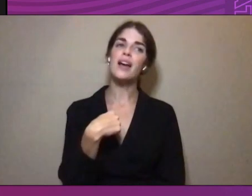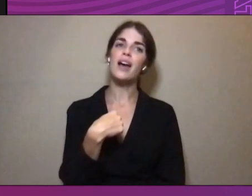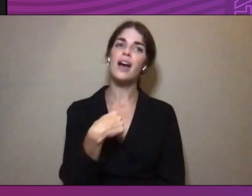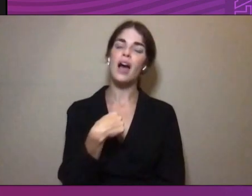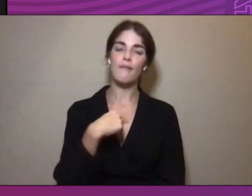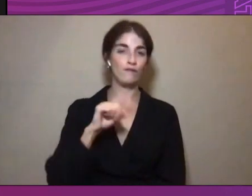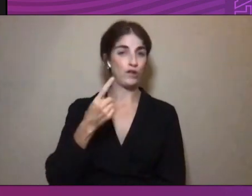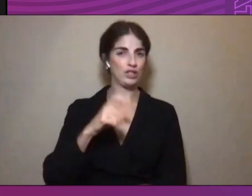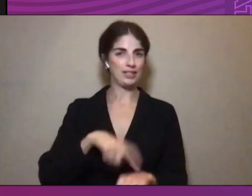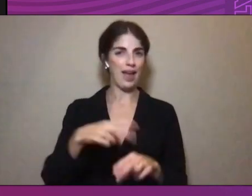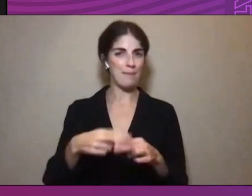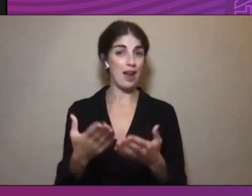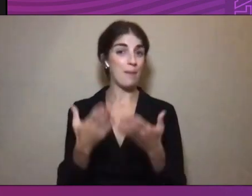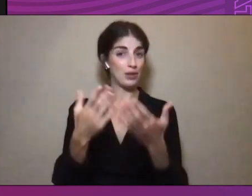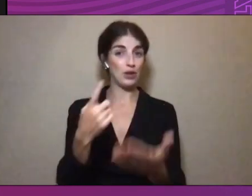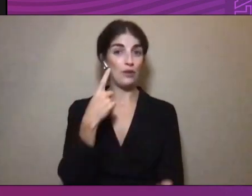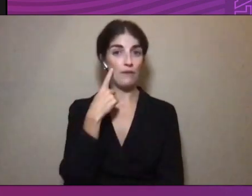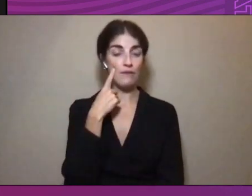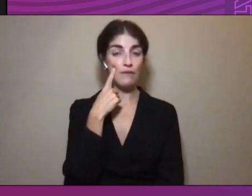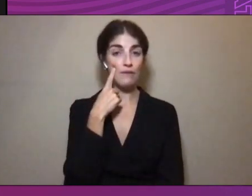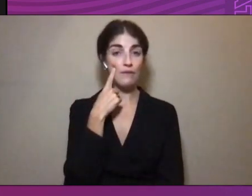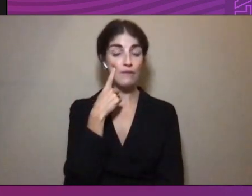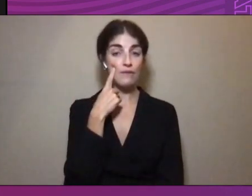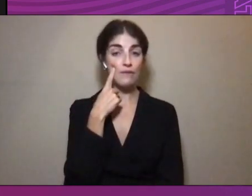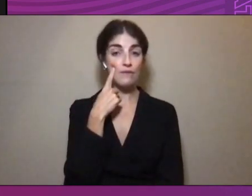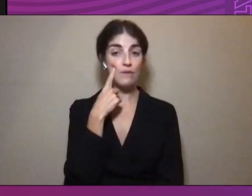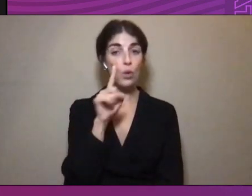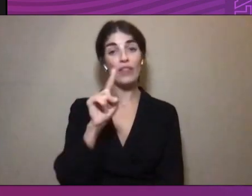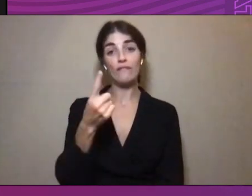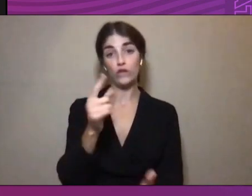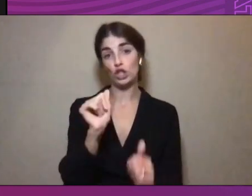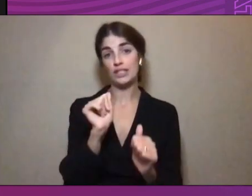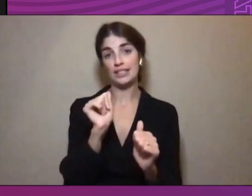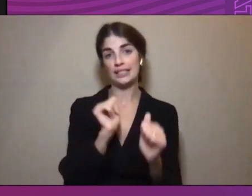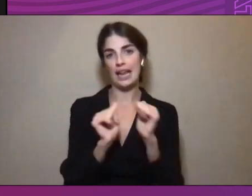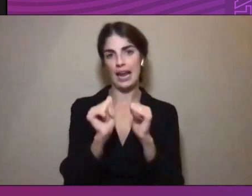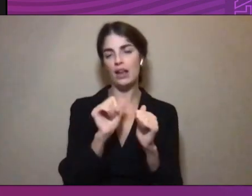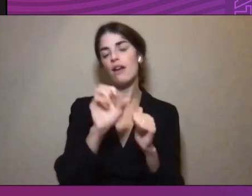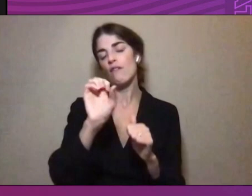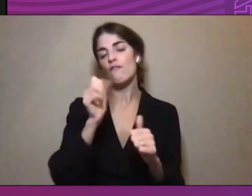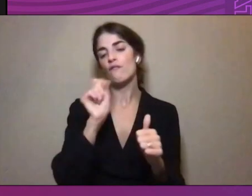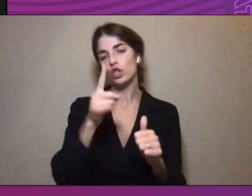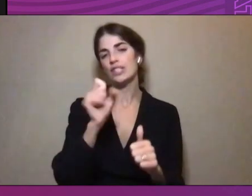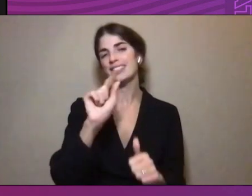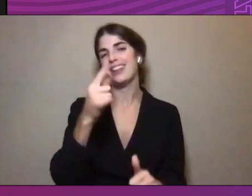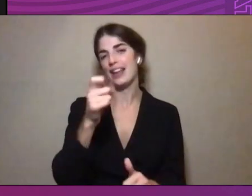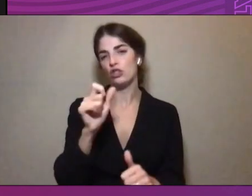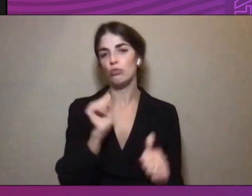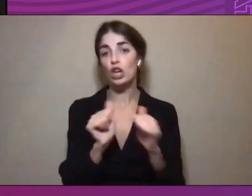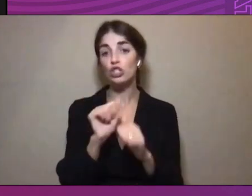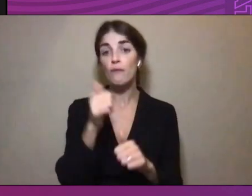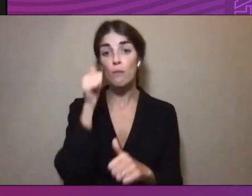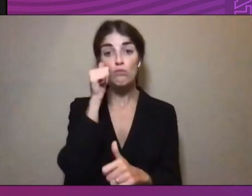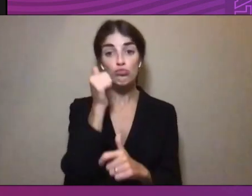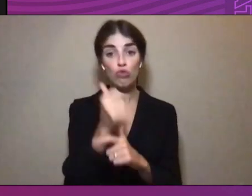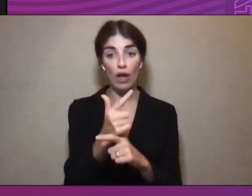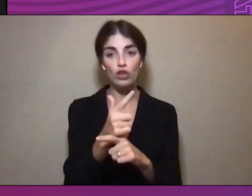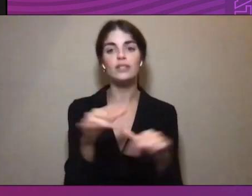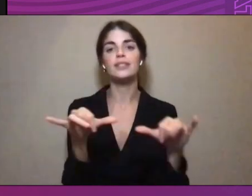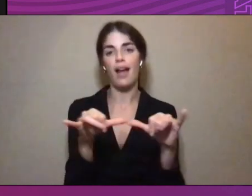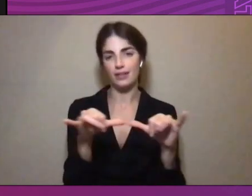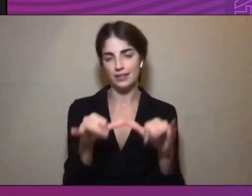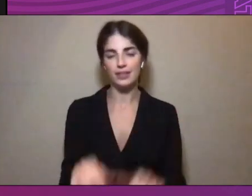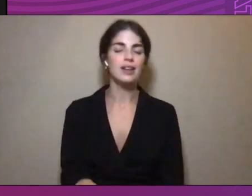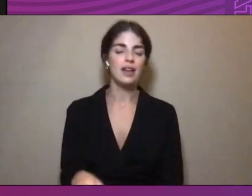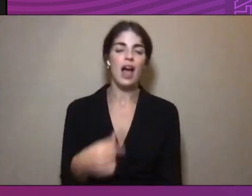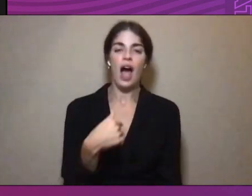nominee for First Stage production of The Brother Size. I am feeling really honored to be in the company of my fellow